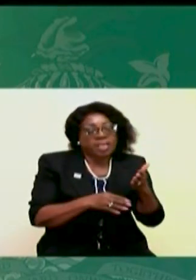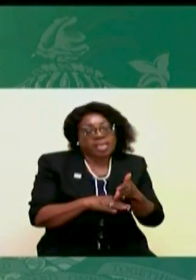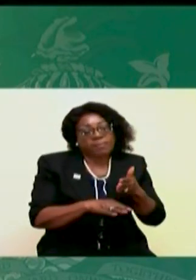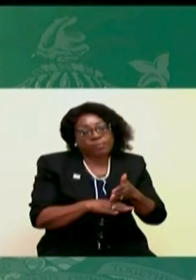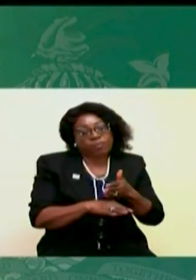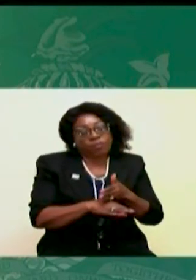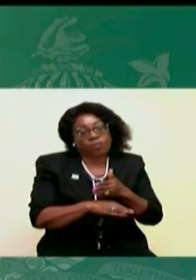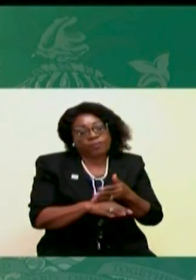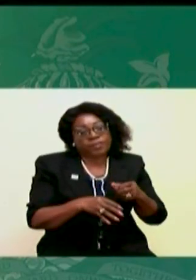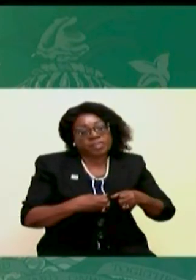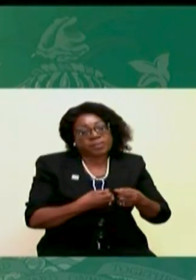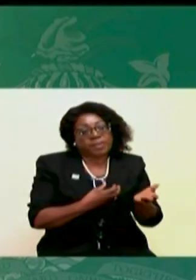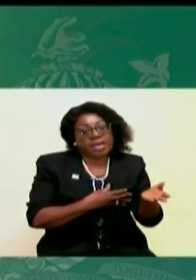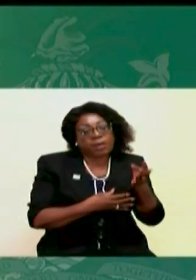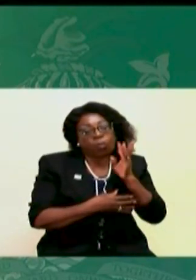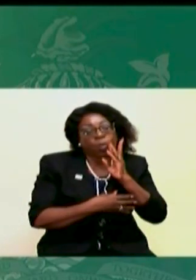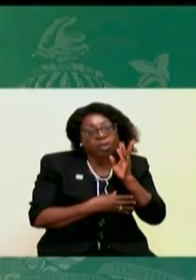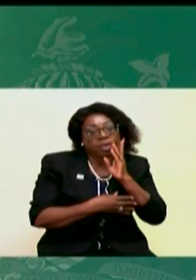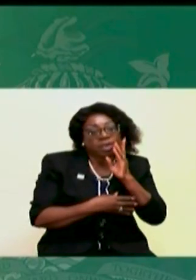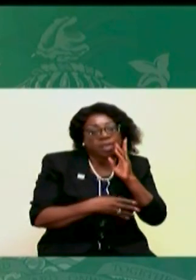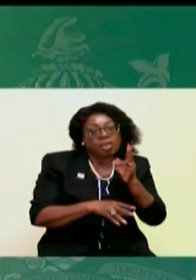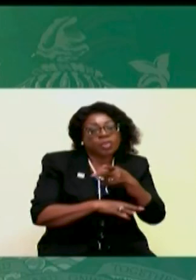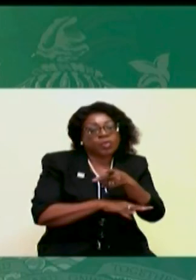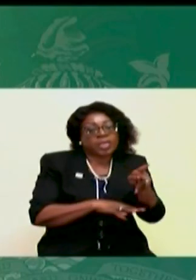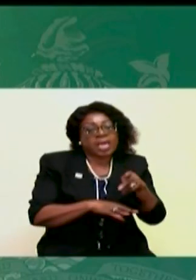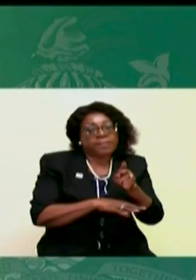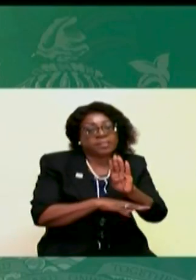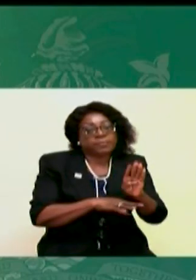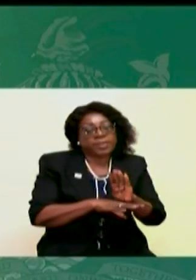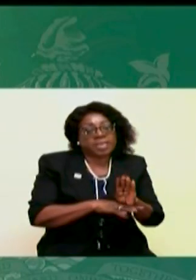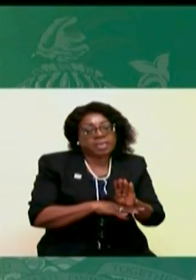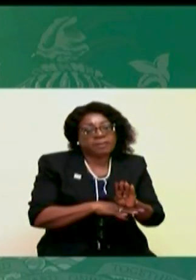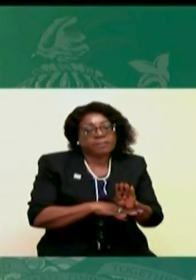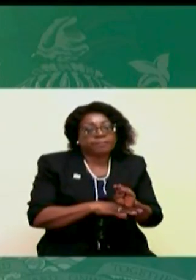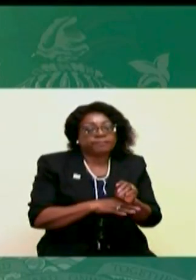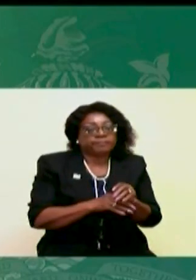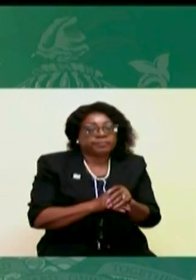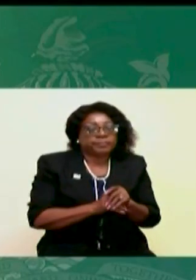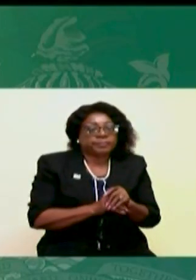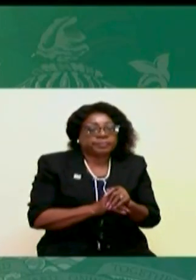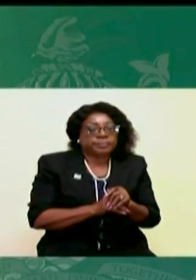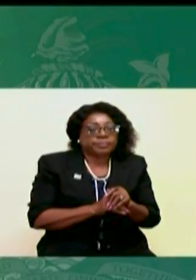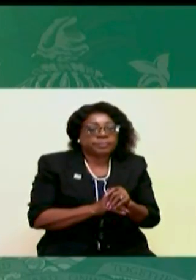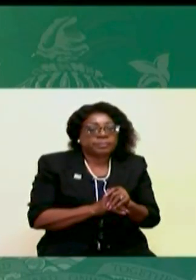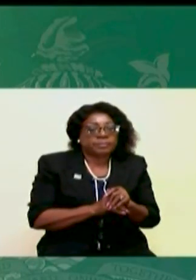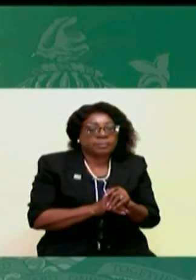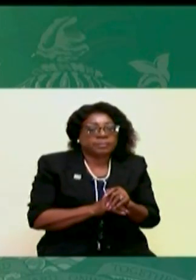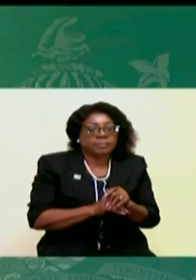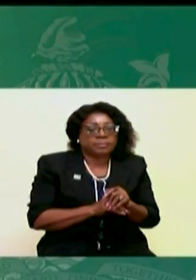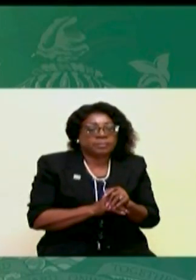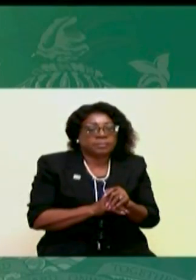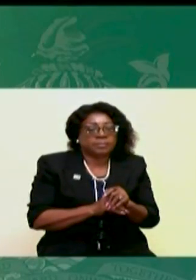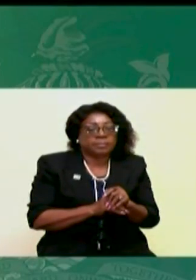Kemp's Bay to Mars Bay. Again, just results, Madam Speaker. Just results.